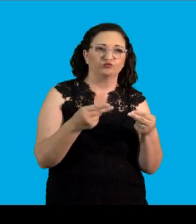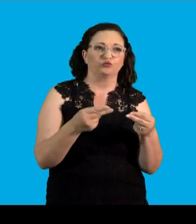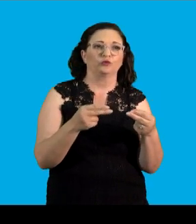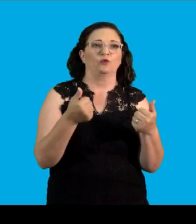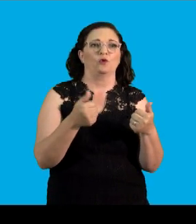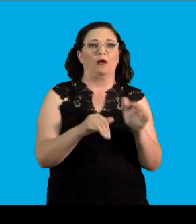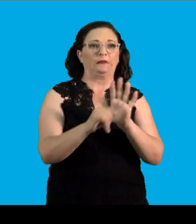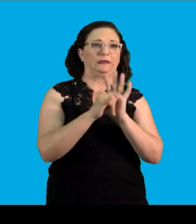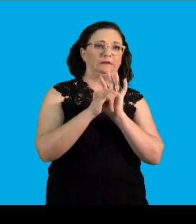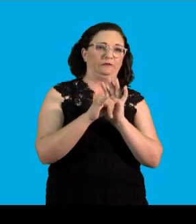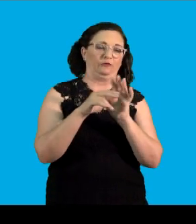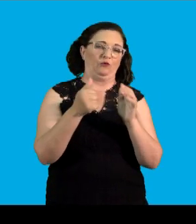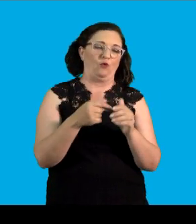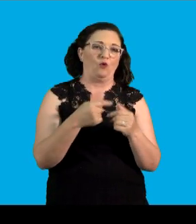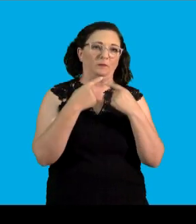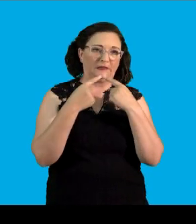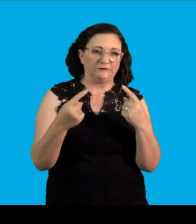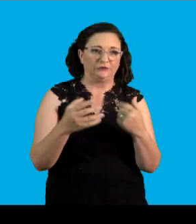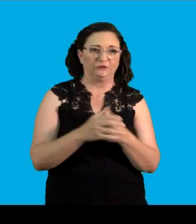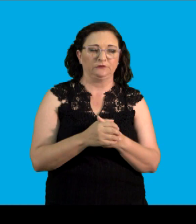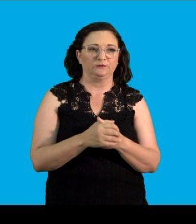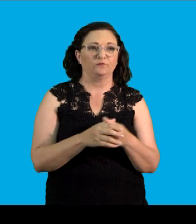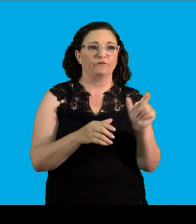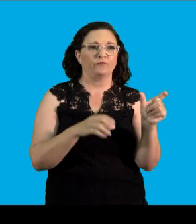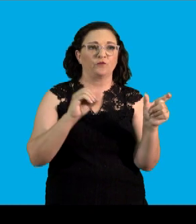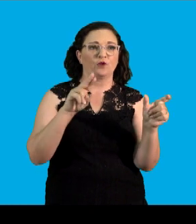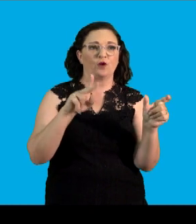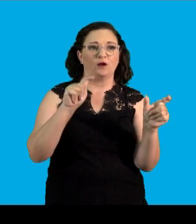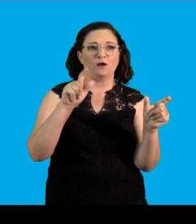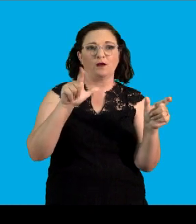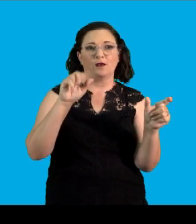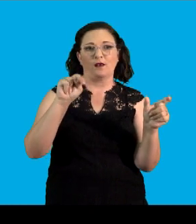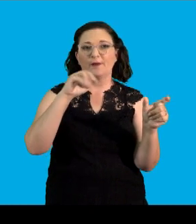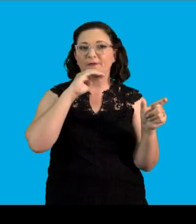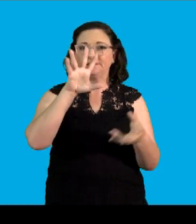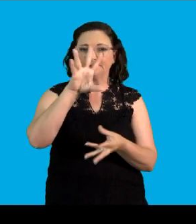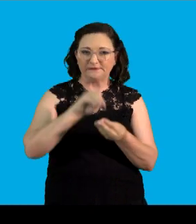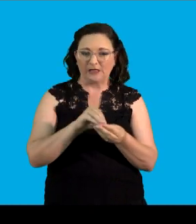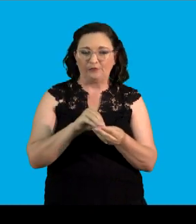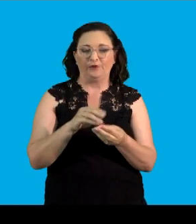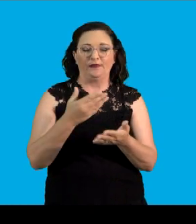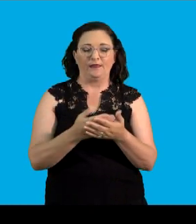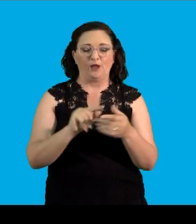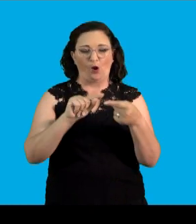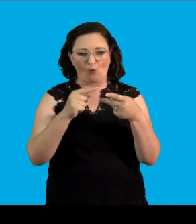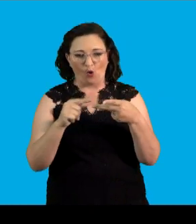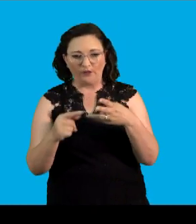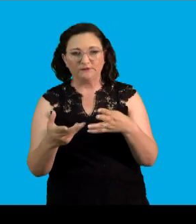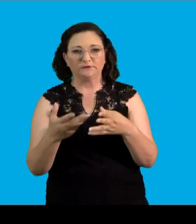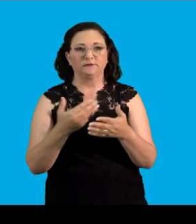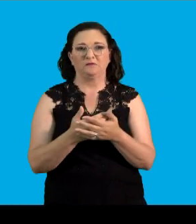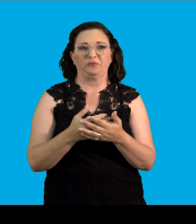or identify or mention. When they say outline, you give a summary using main points and leaving